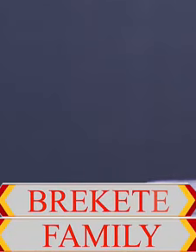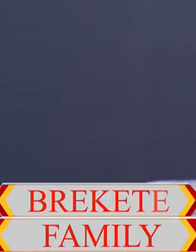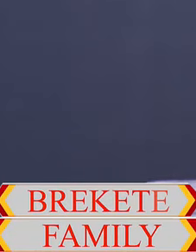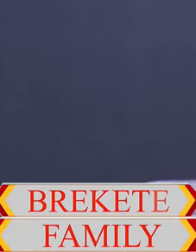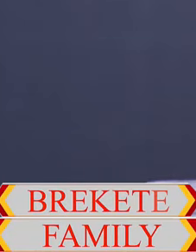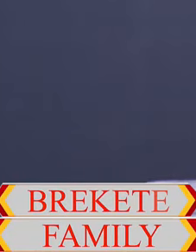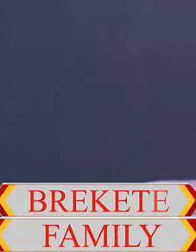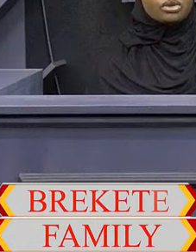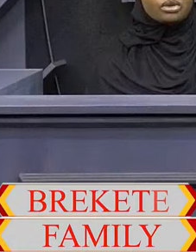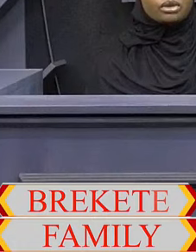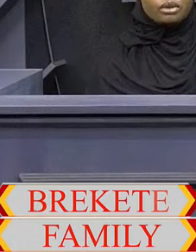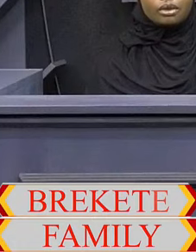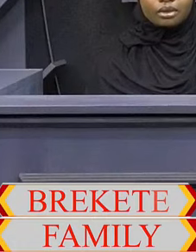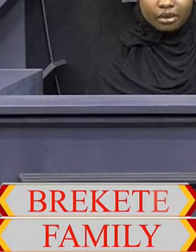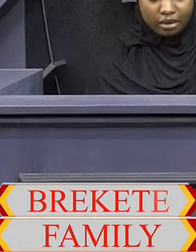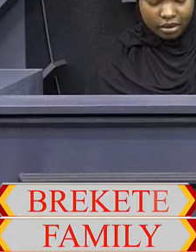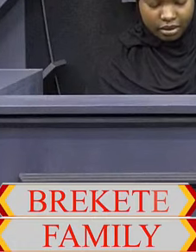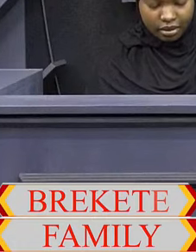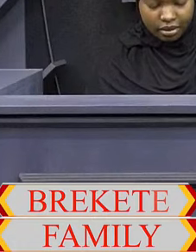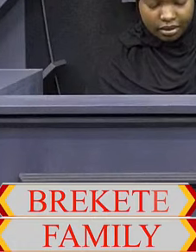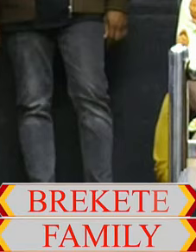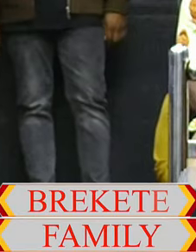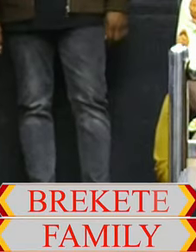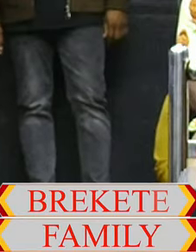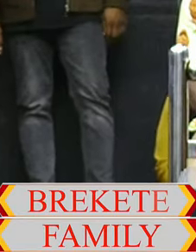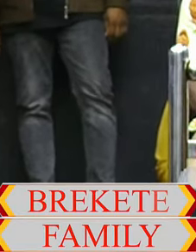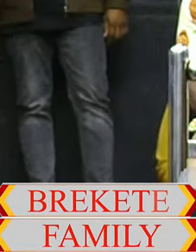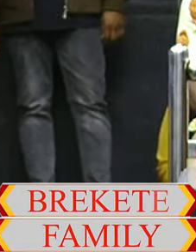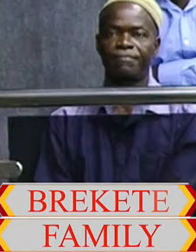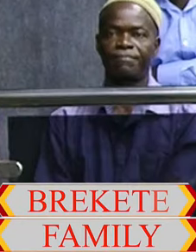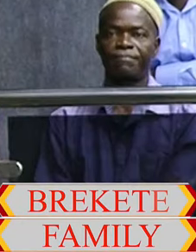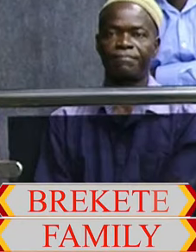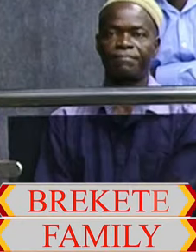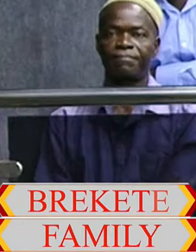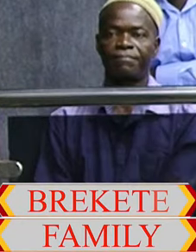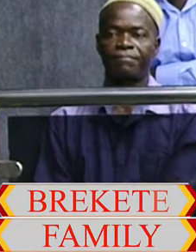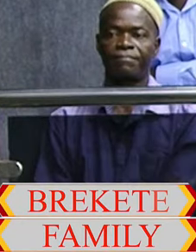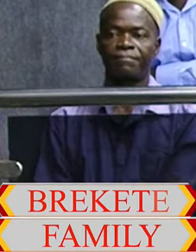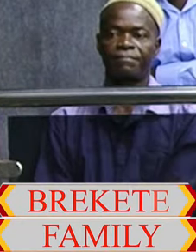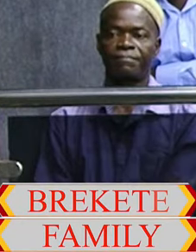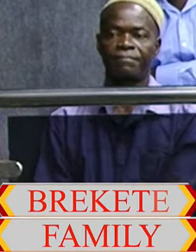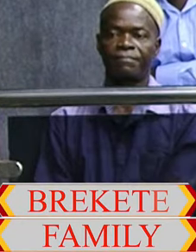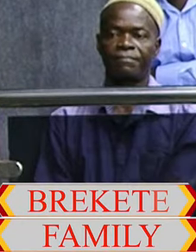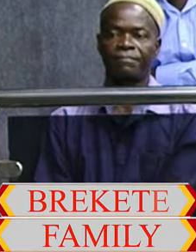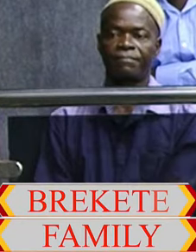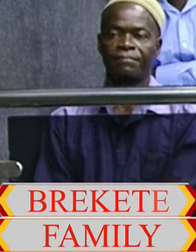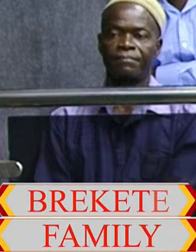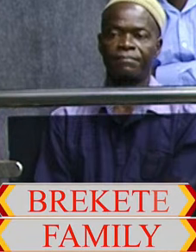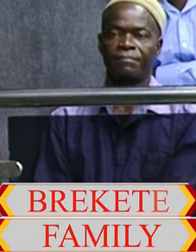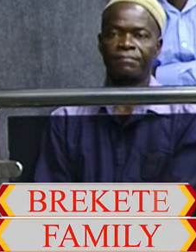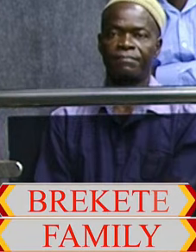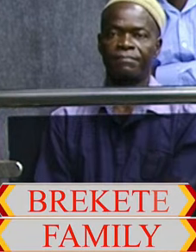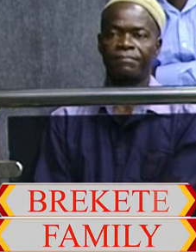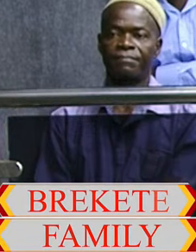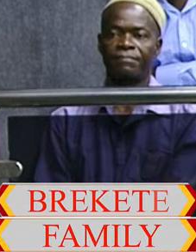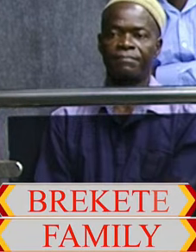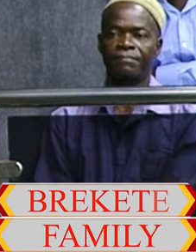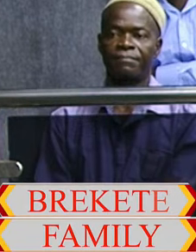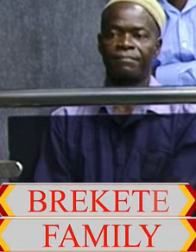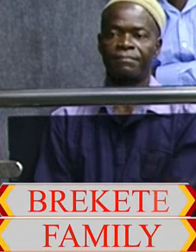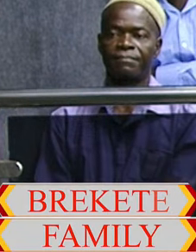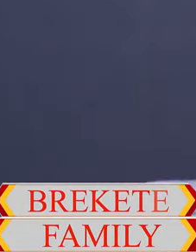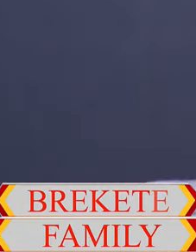Hembelembe. Lo, lo, lo. Who ye talk to us this morning? Lazy